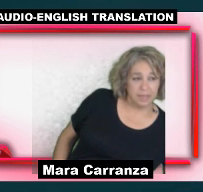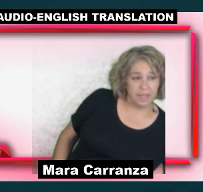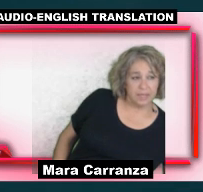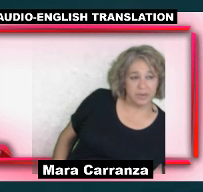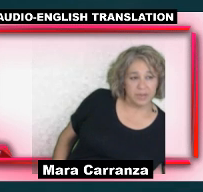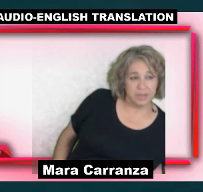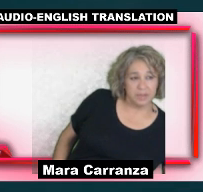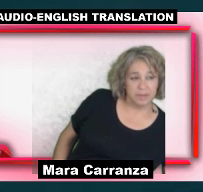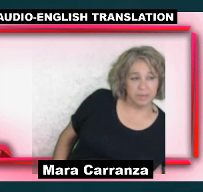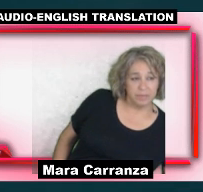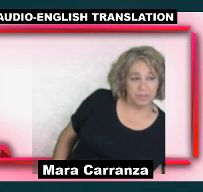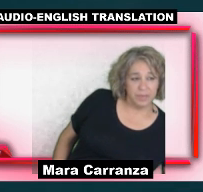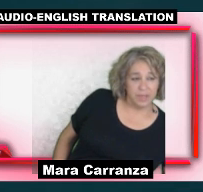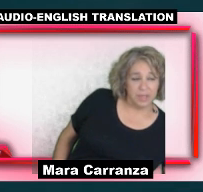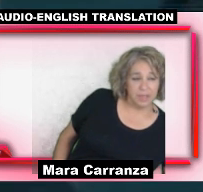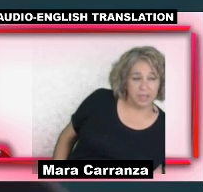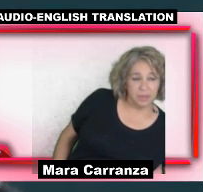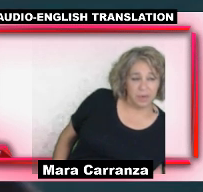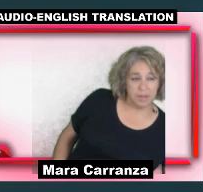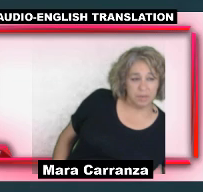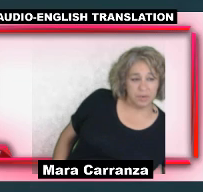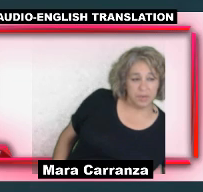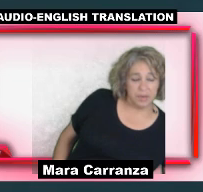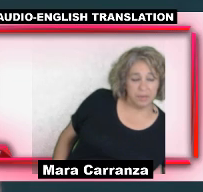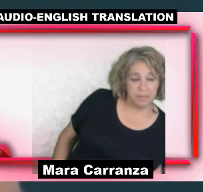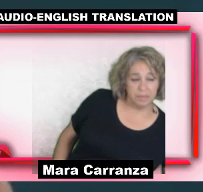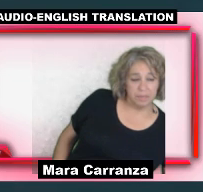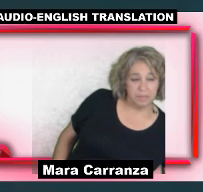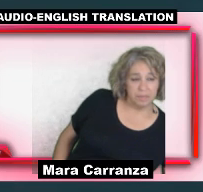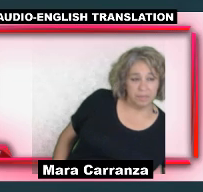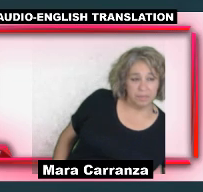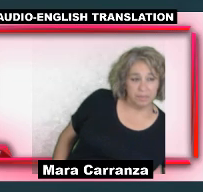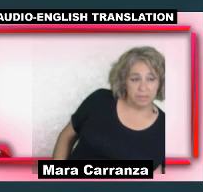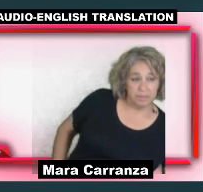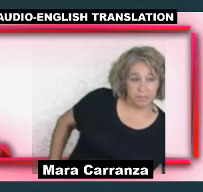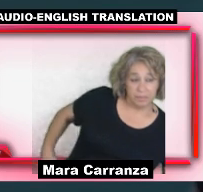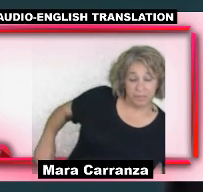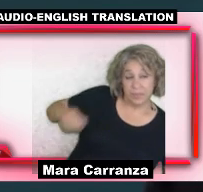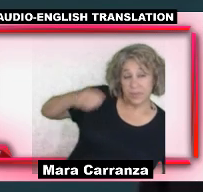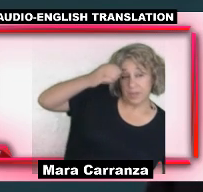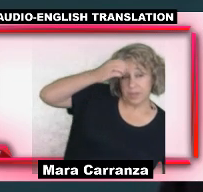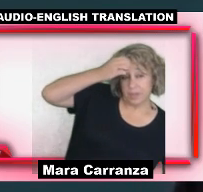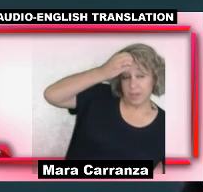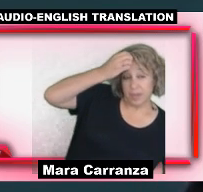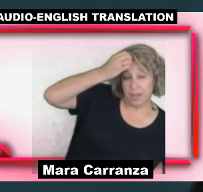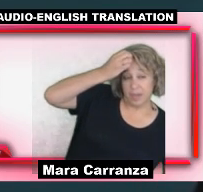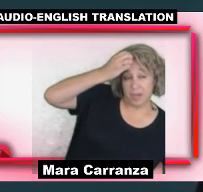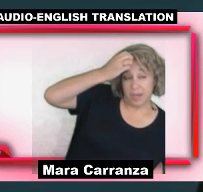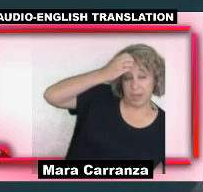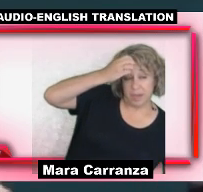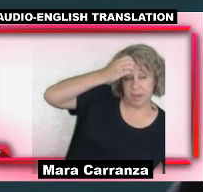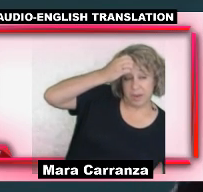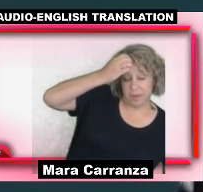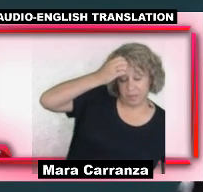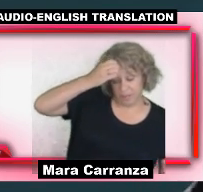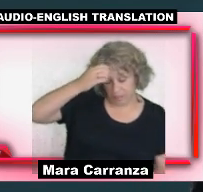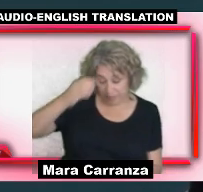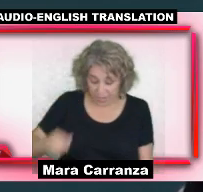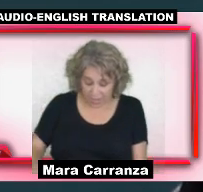Gasoline, electric. La vez pasada That's estuve what I am doing. En el norte de Nayarit y me